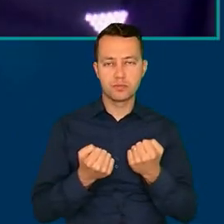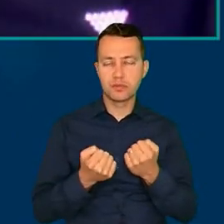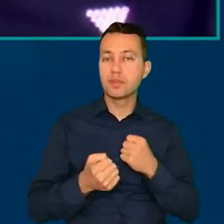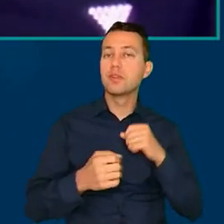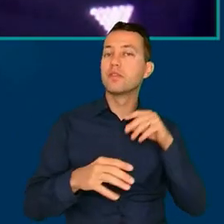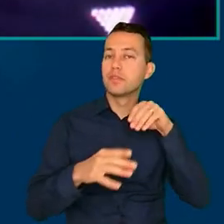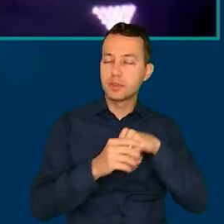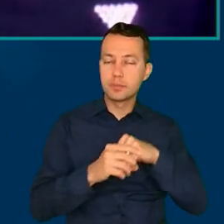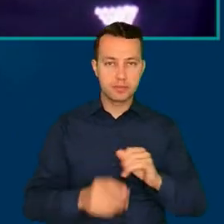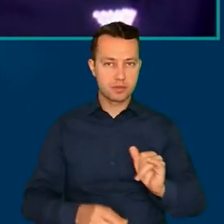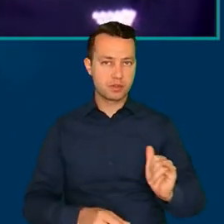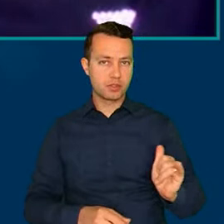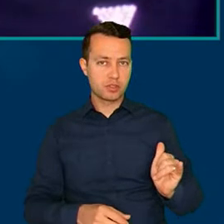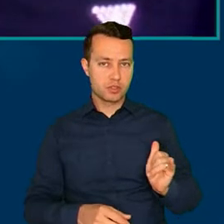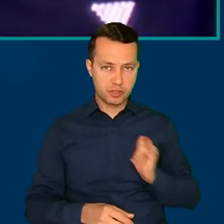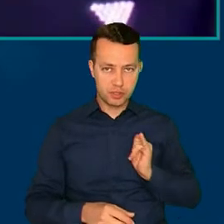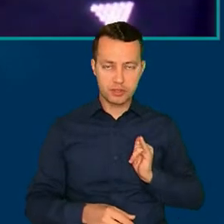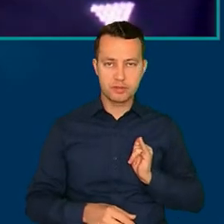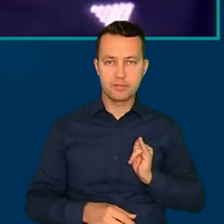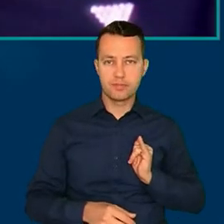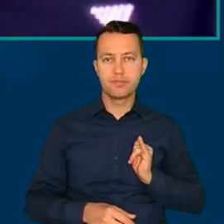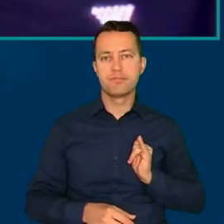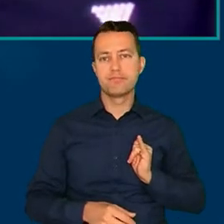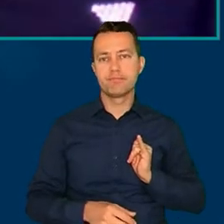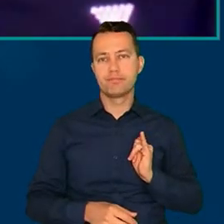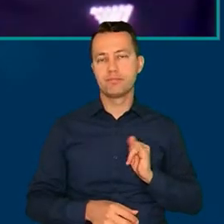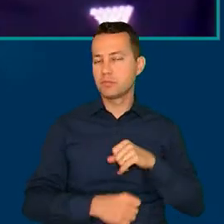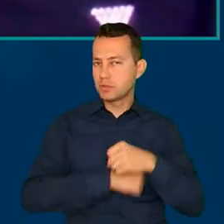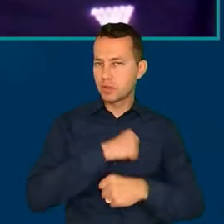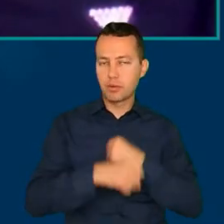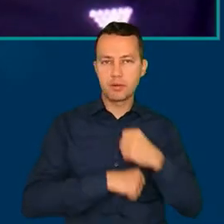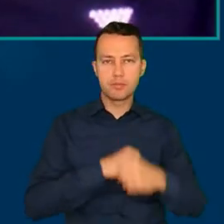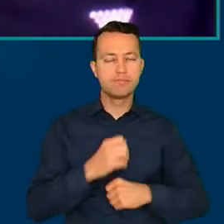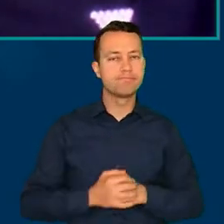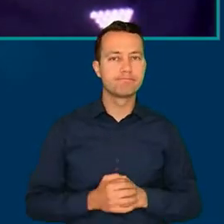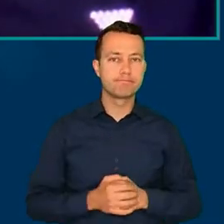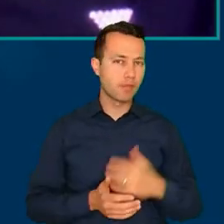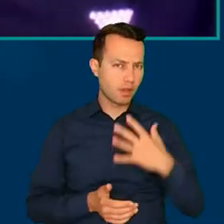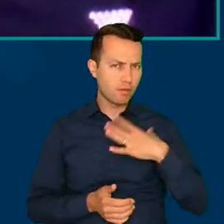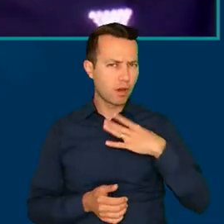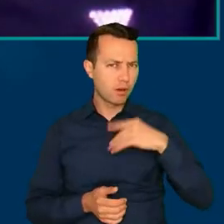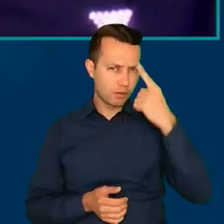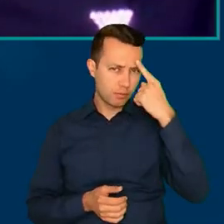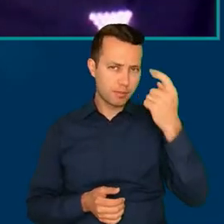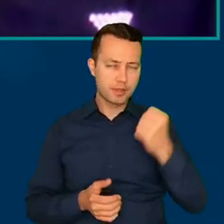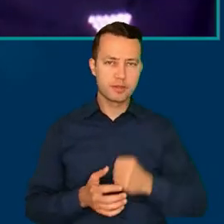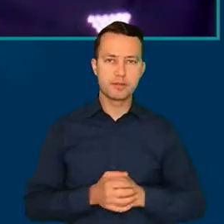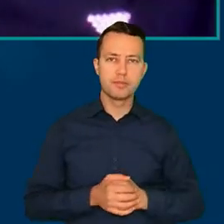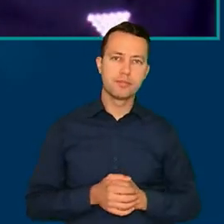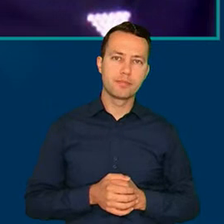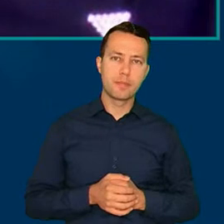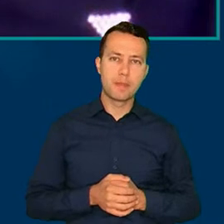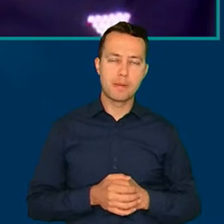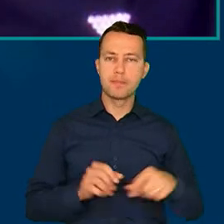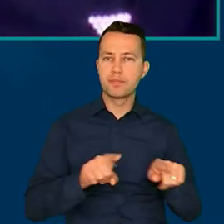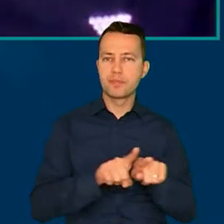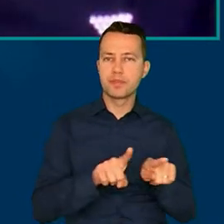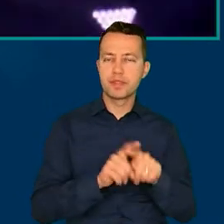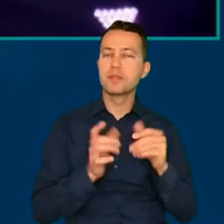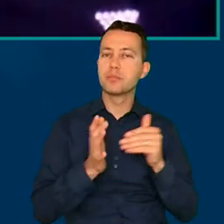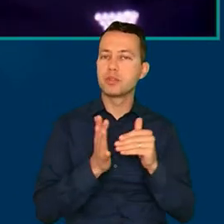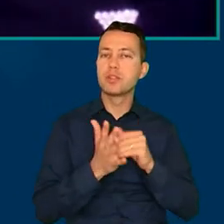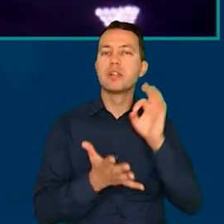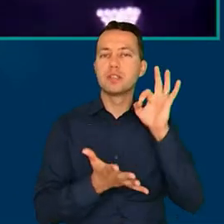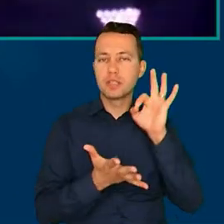first of all, prevent violations, and this is what is worth focusing on without forgetting that